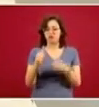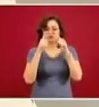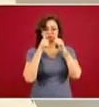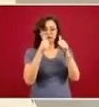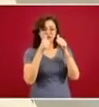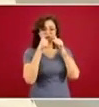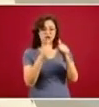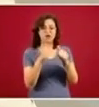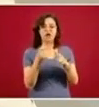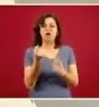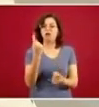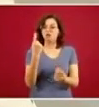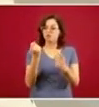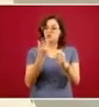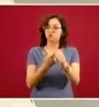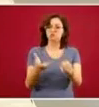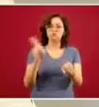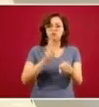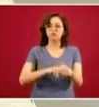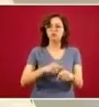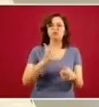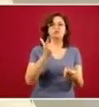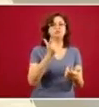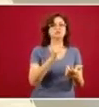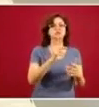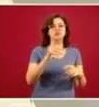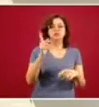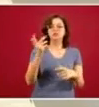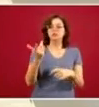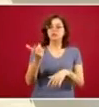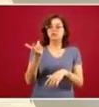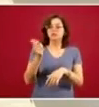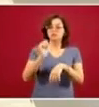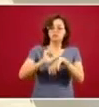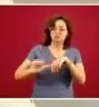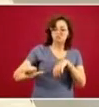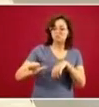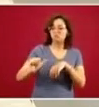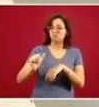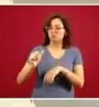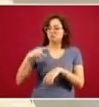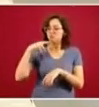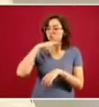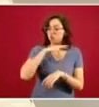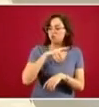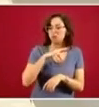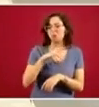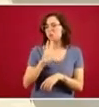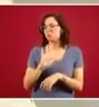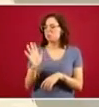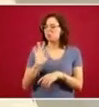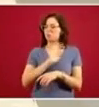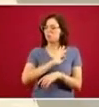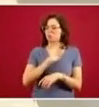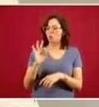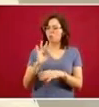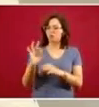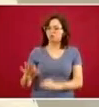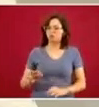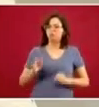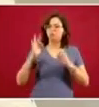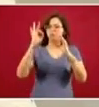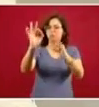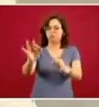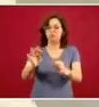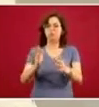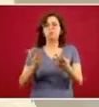provide medical attention for a higher number of patients. For this, we have reorganized the way the hospitals